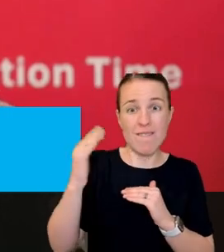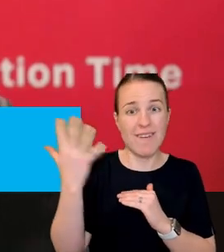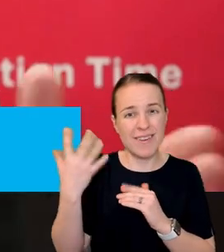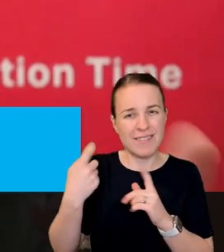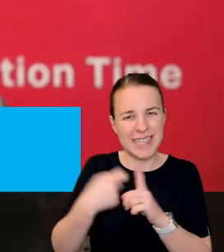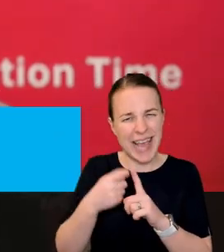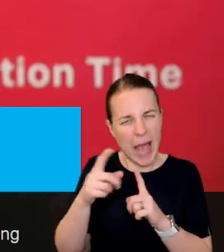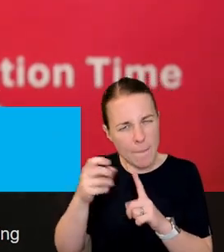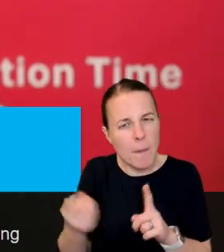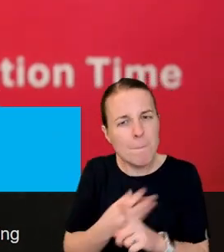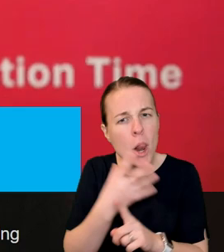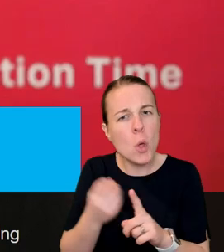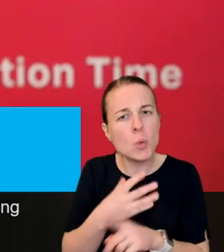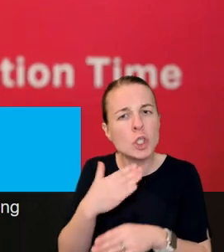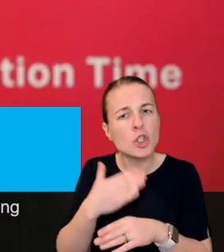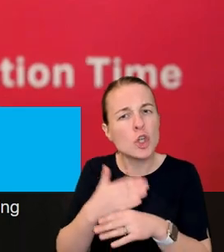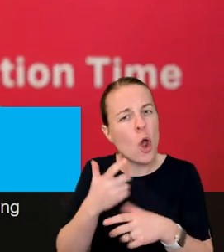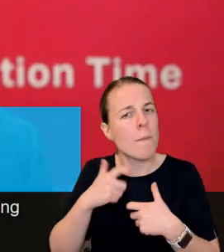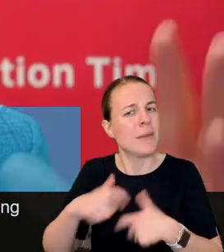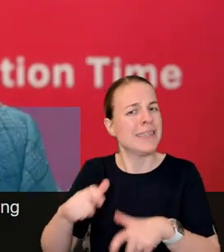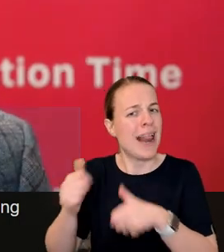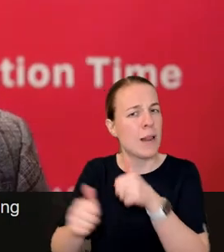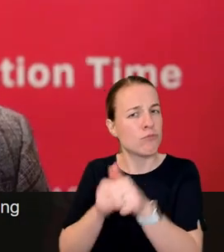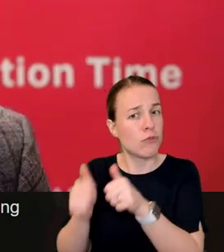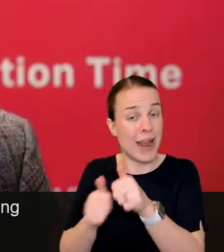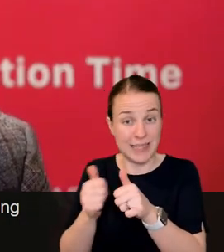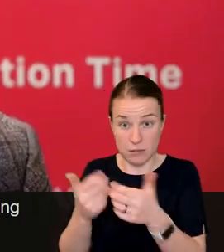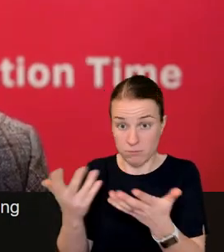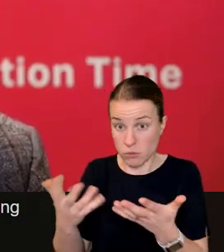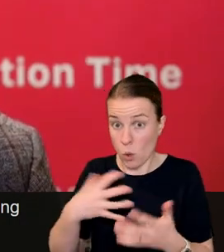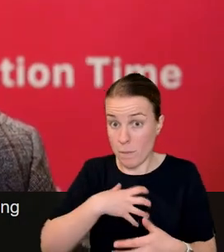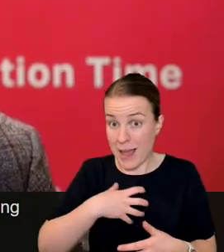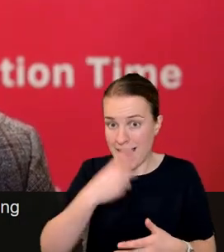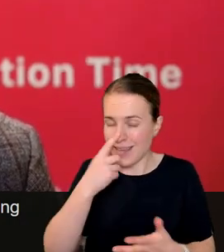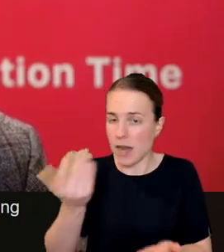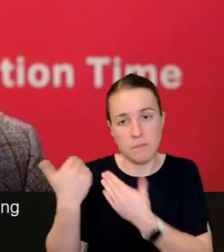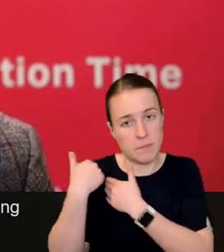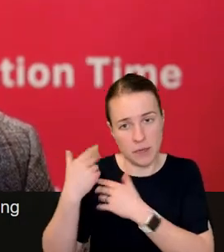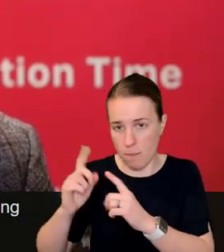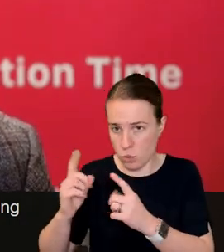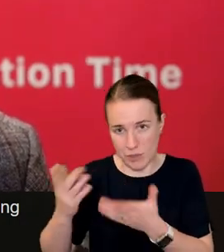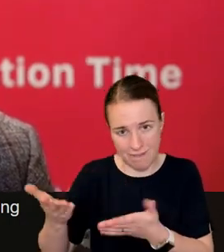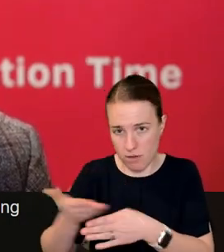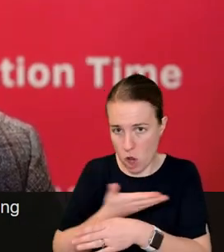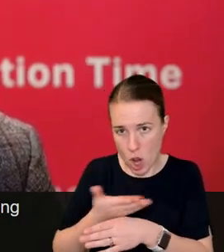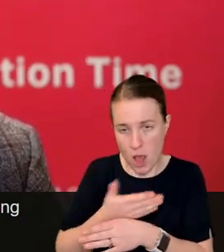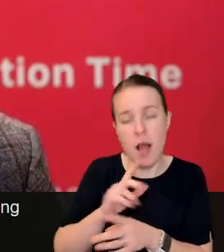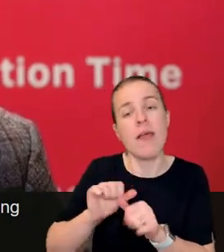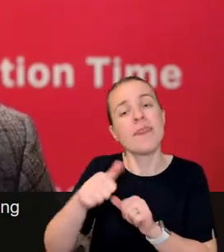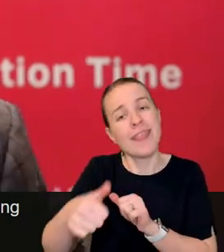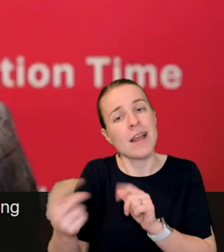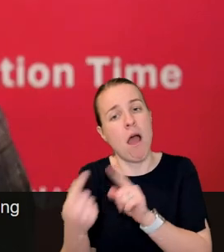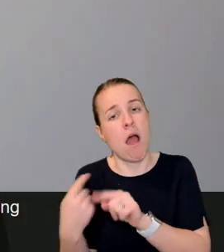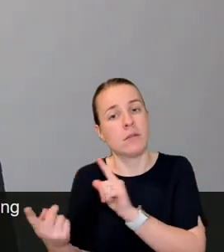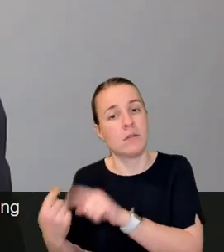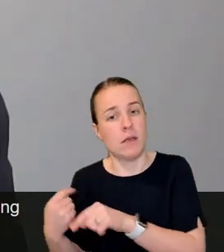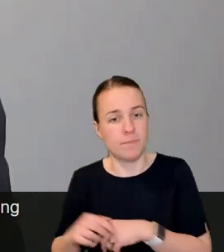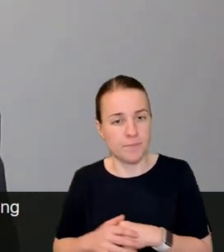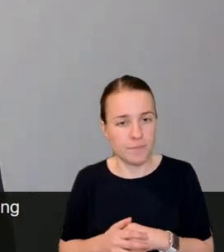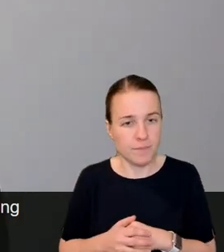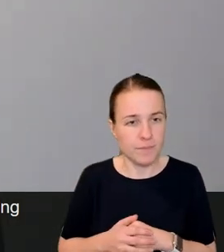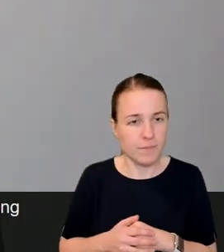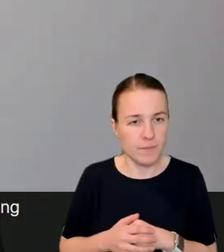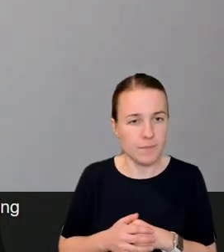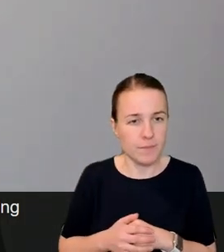still praised. And I'll go back to you now, Mr. Mayor, if you can pick up what you wanted to earlier and then answer those three questions as well. Let me deal with the